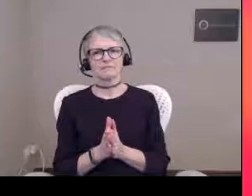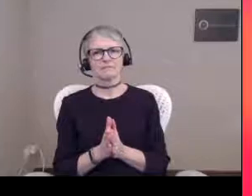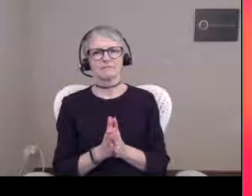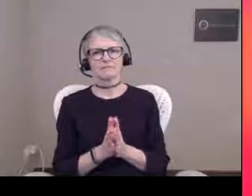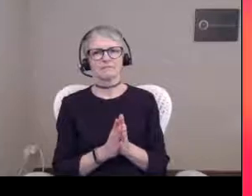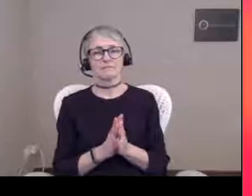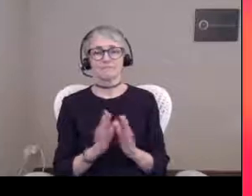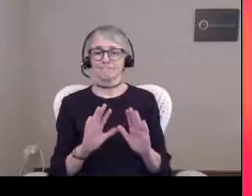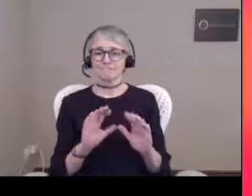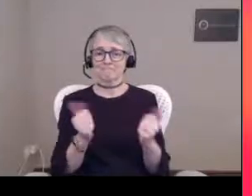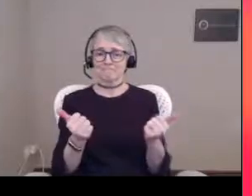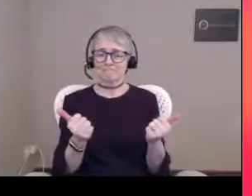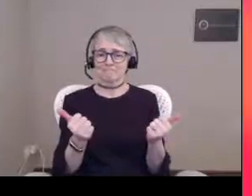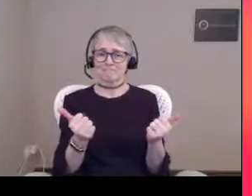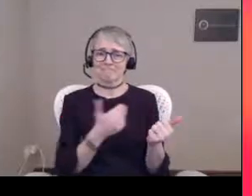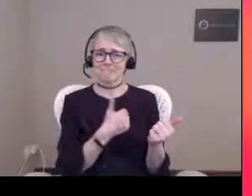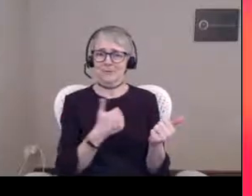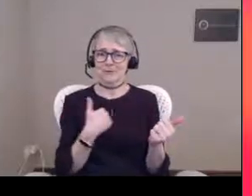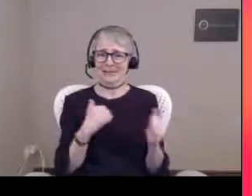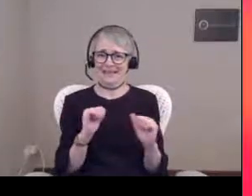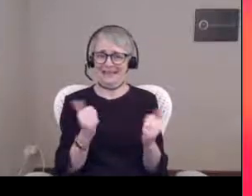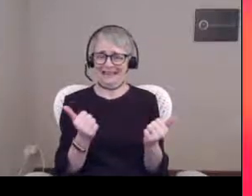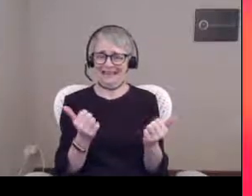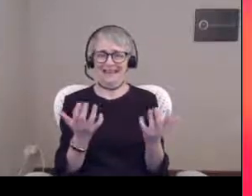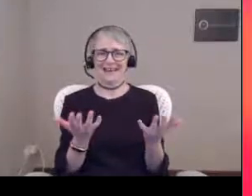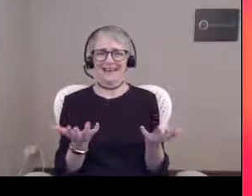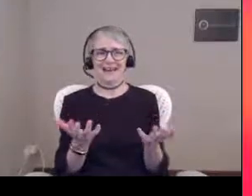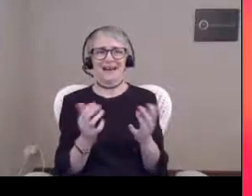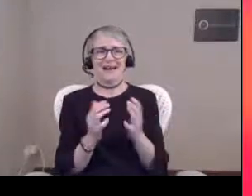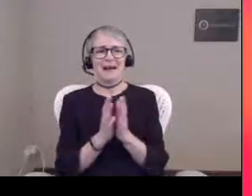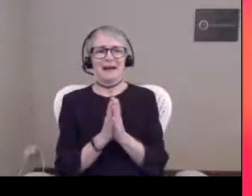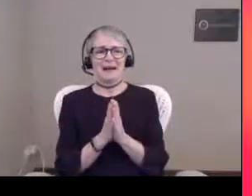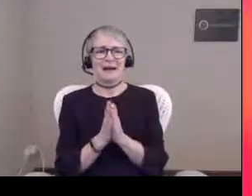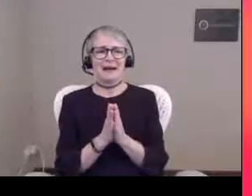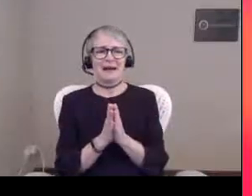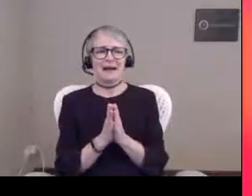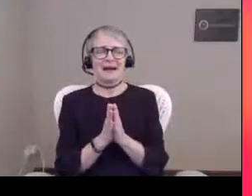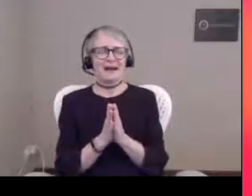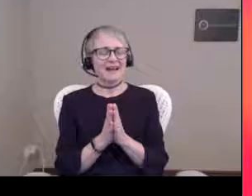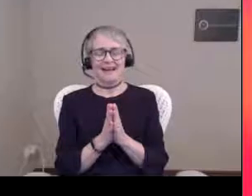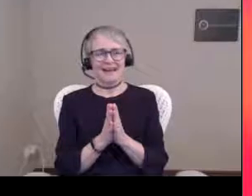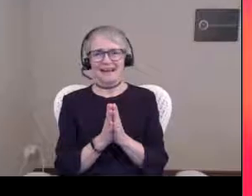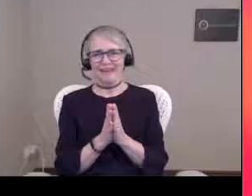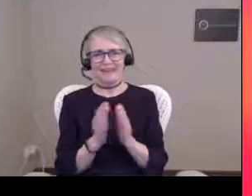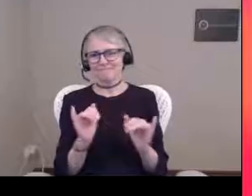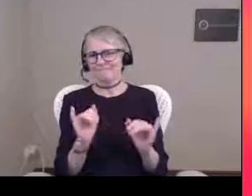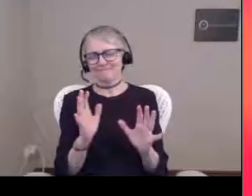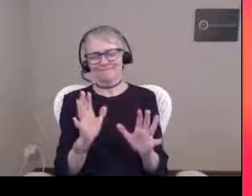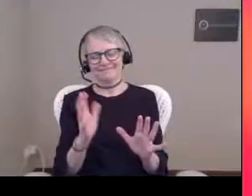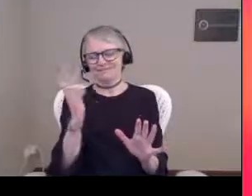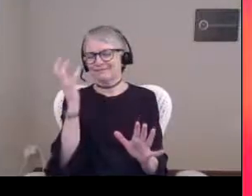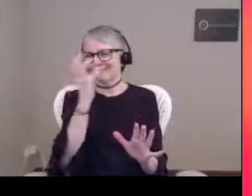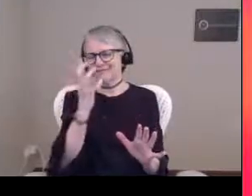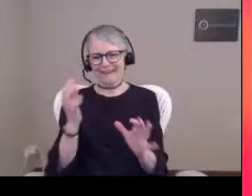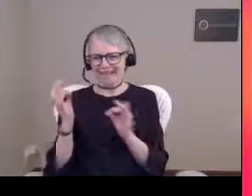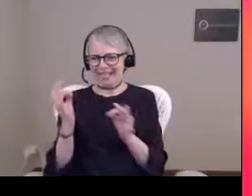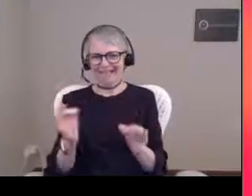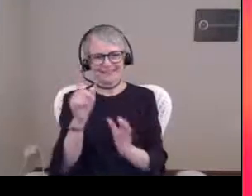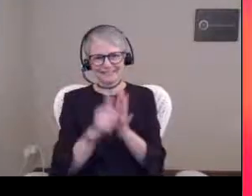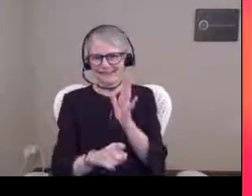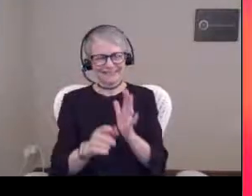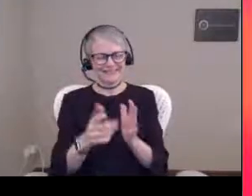Well, good morning, everyone, and my huge apologies for the delay in starting. This is the first